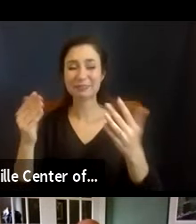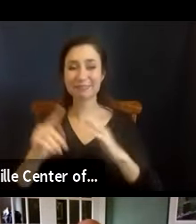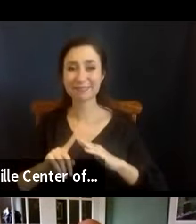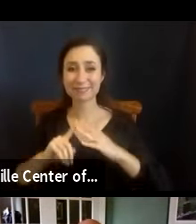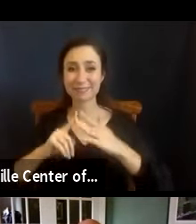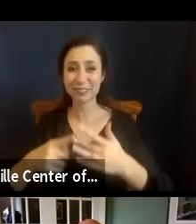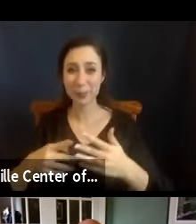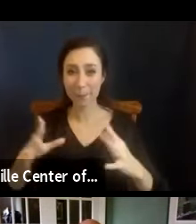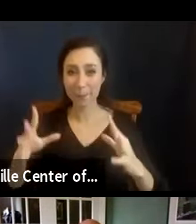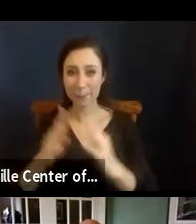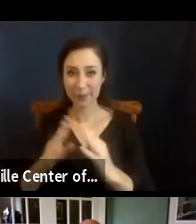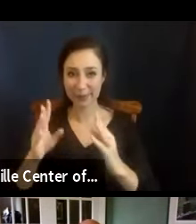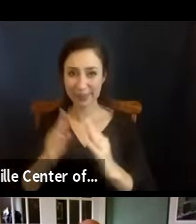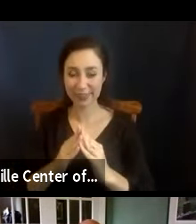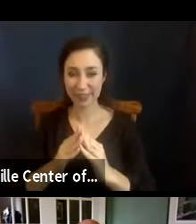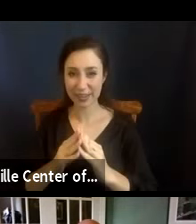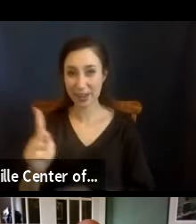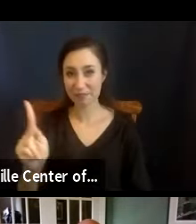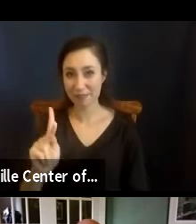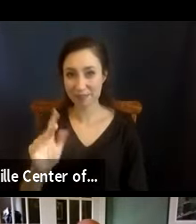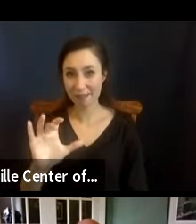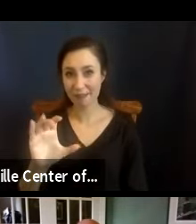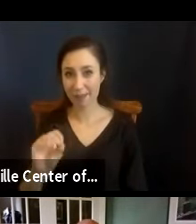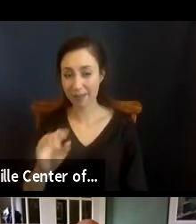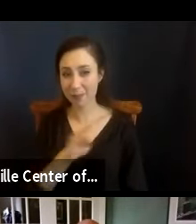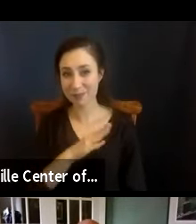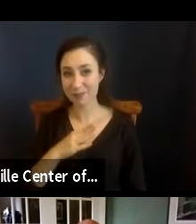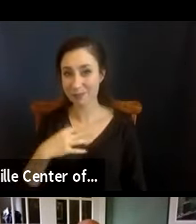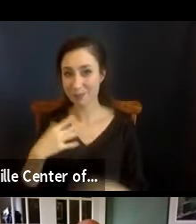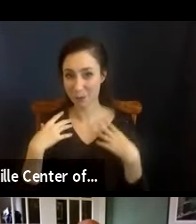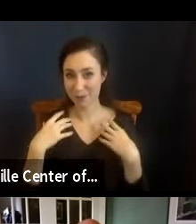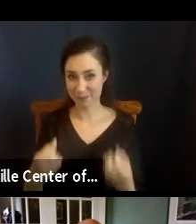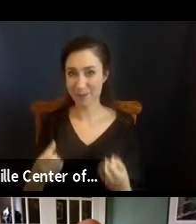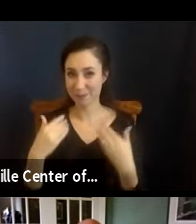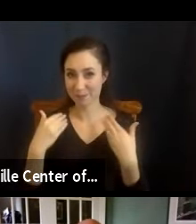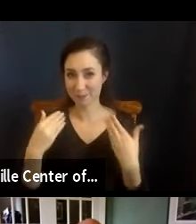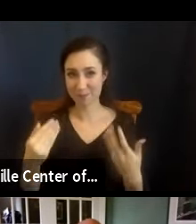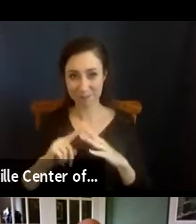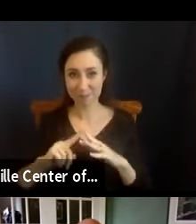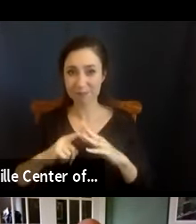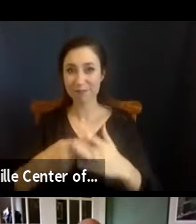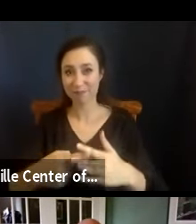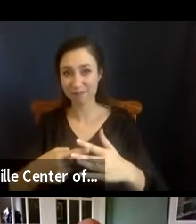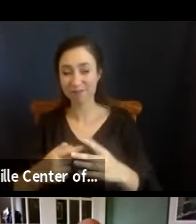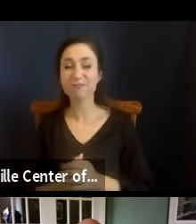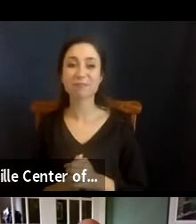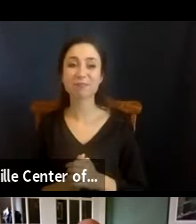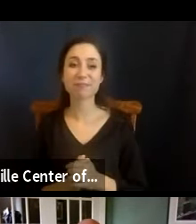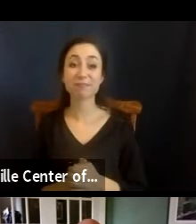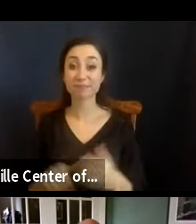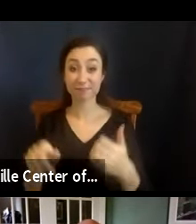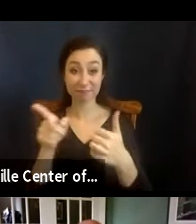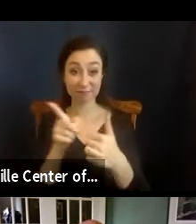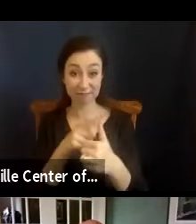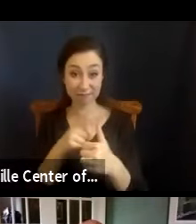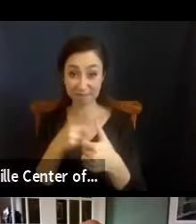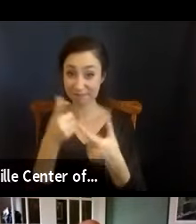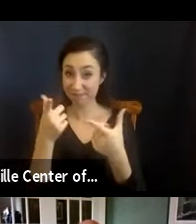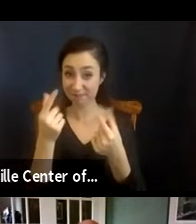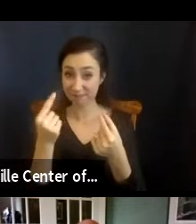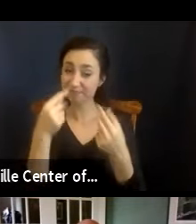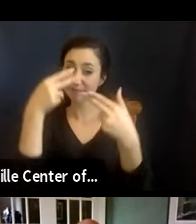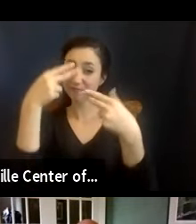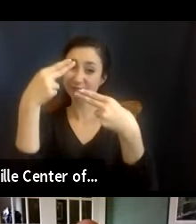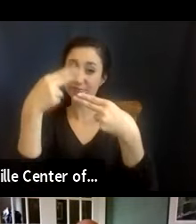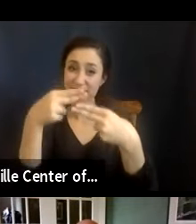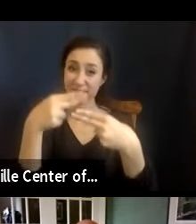the Knox County Board of Health to order. And first thing we need to do is a roll call.